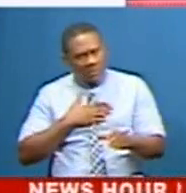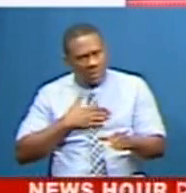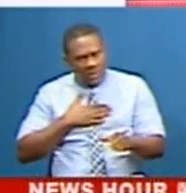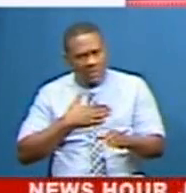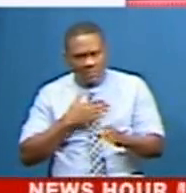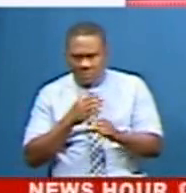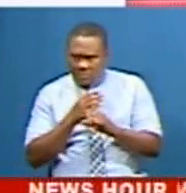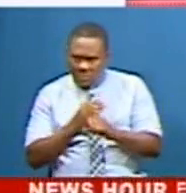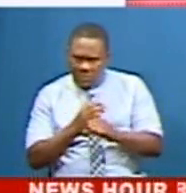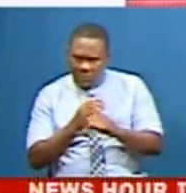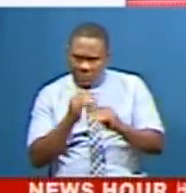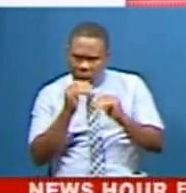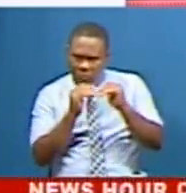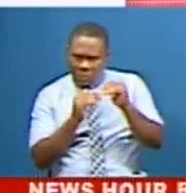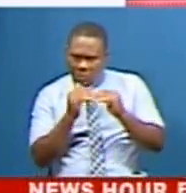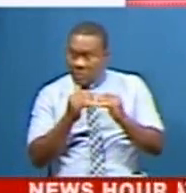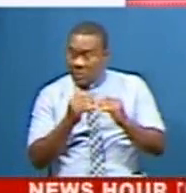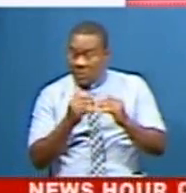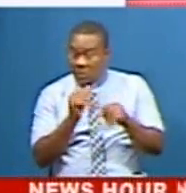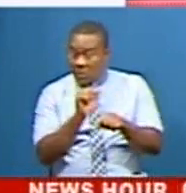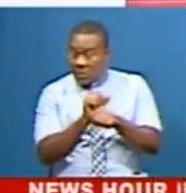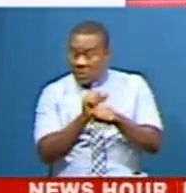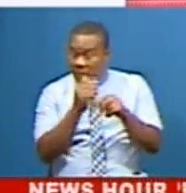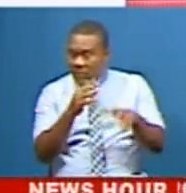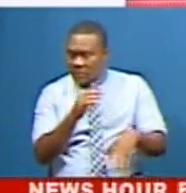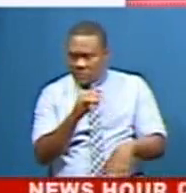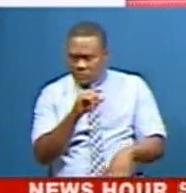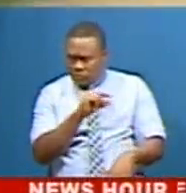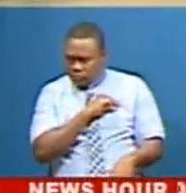while executing quality work to save lives.